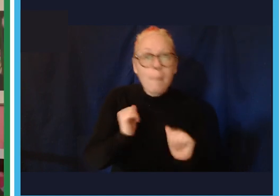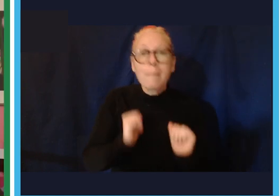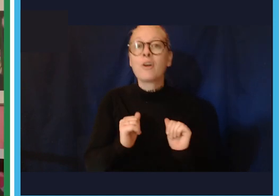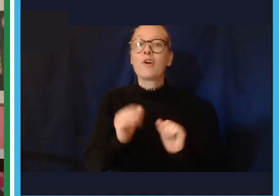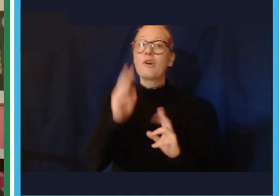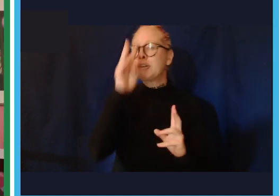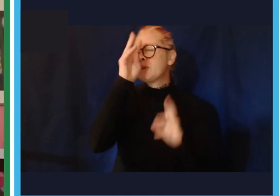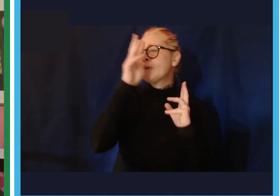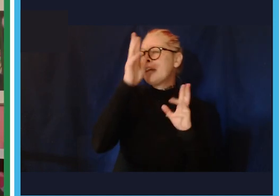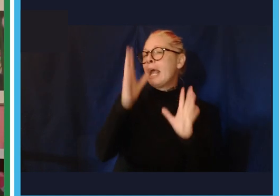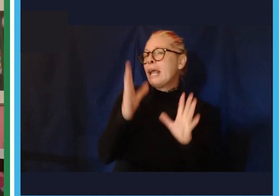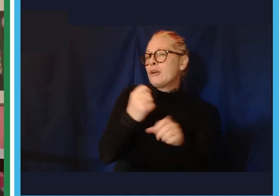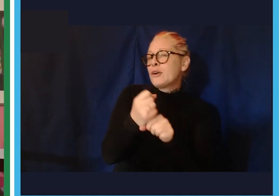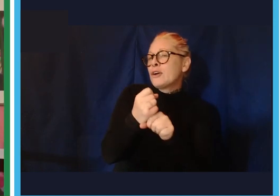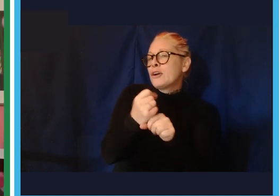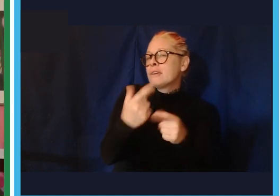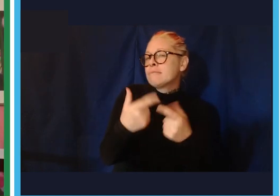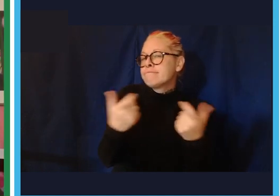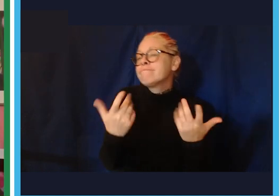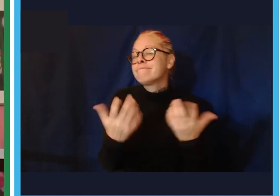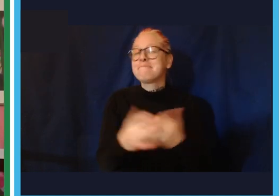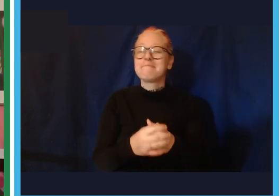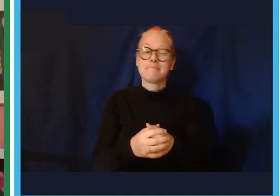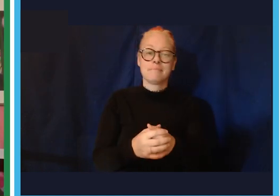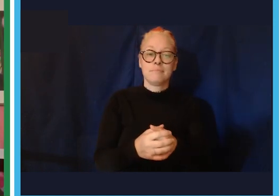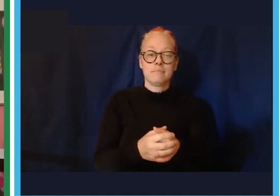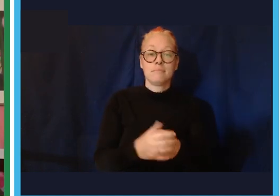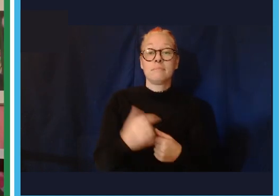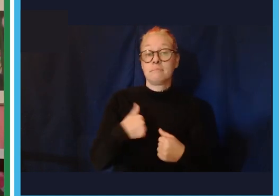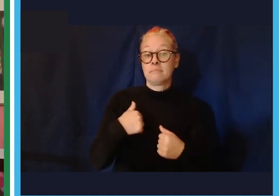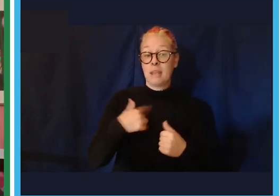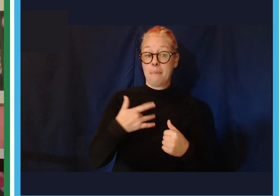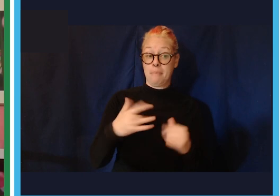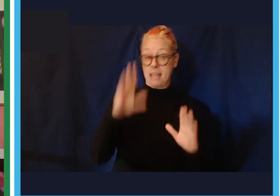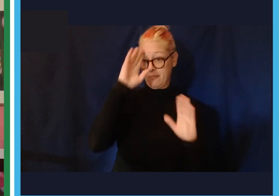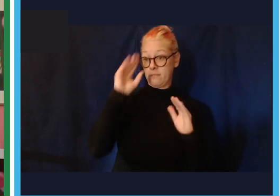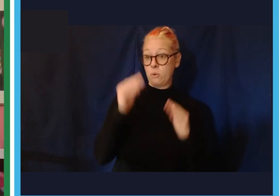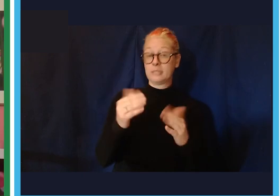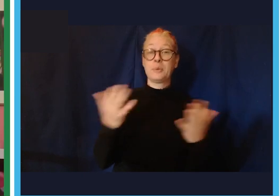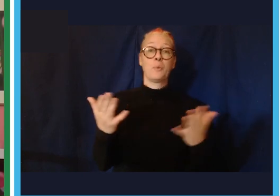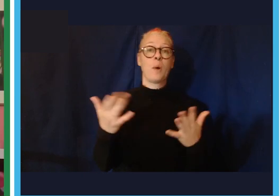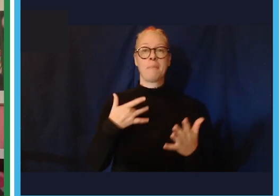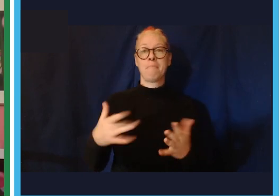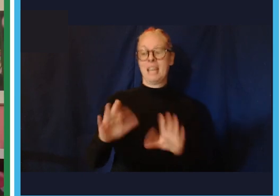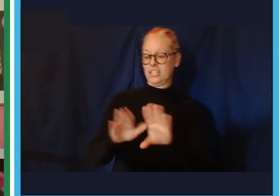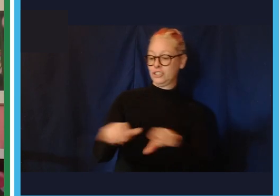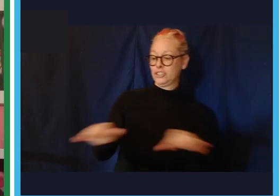writer, sometimes performer, creator type.